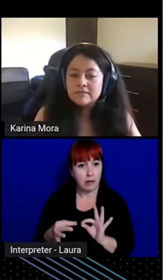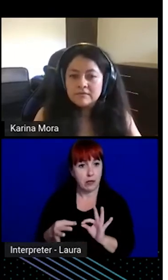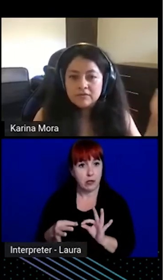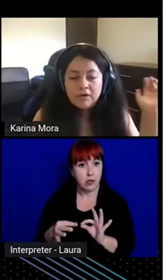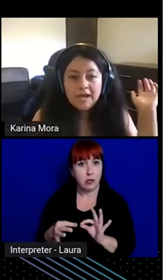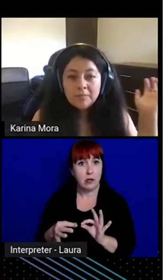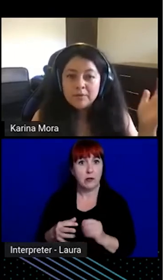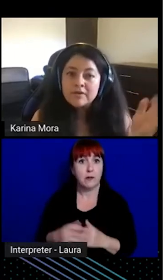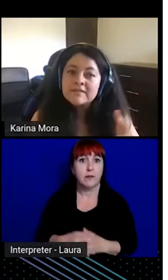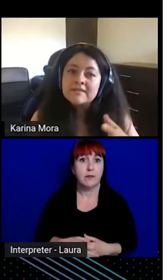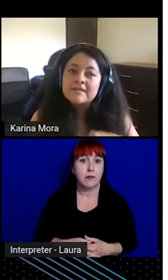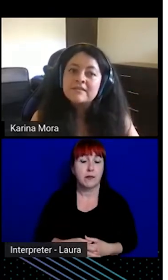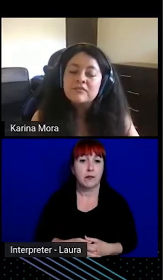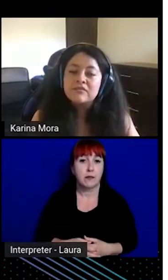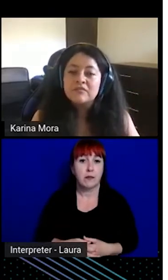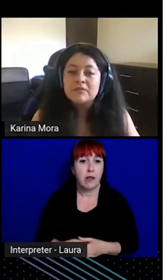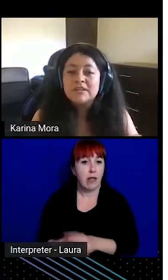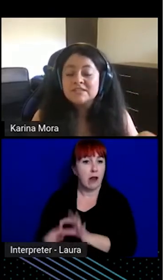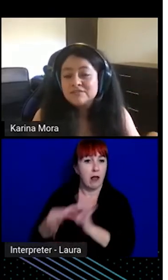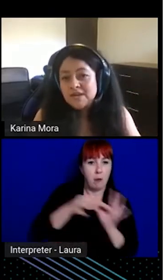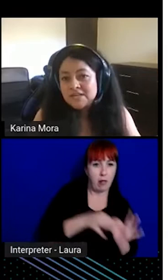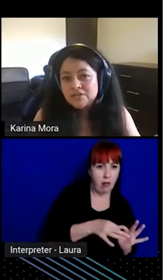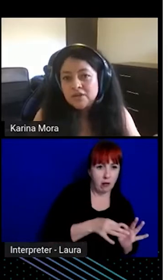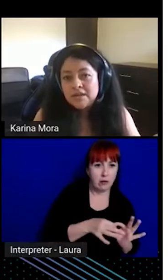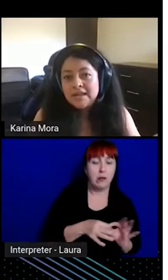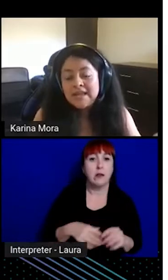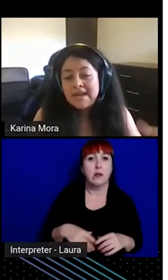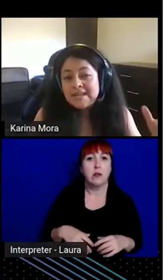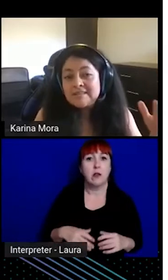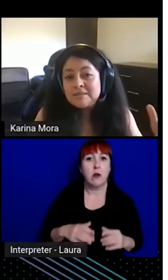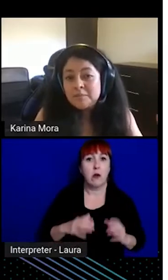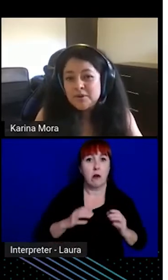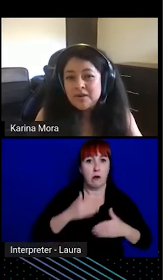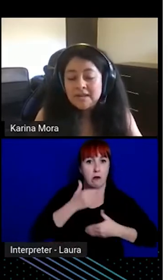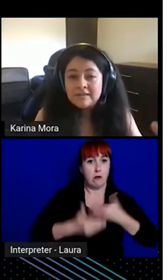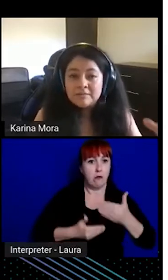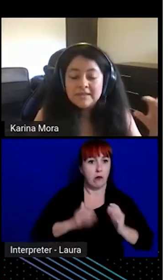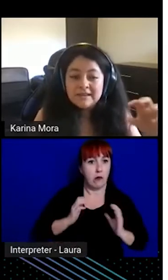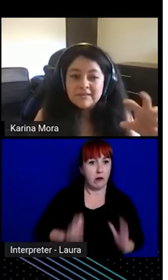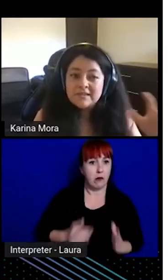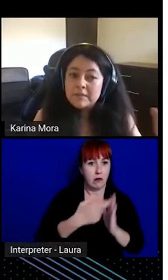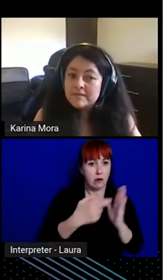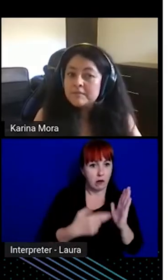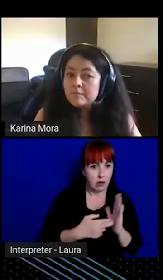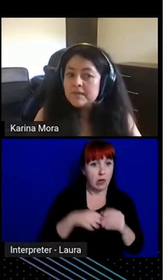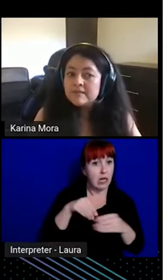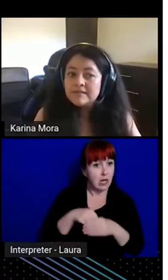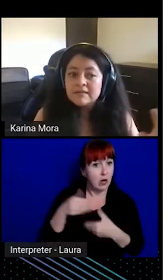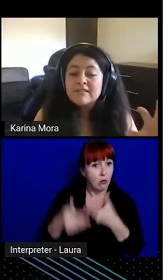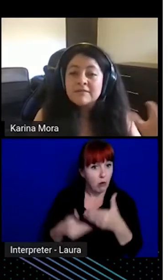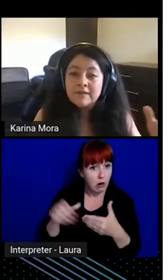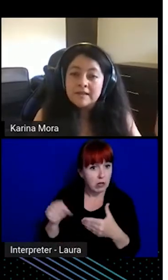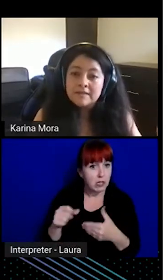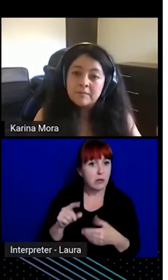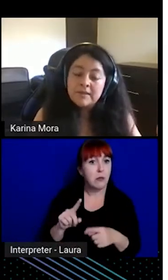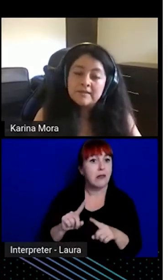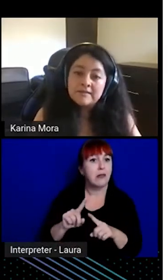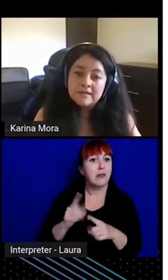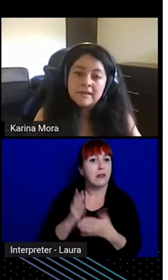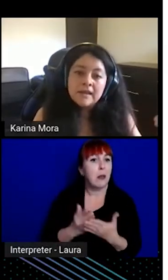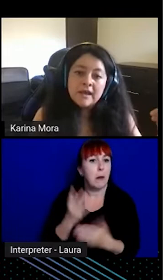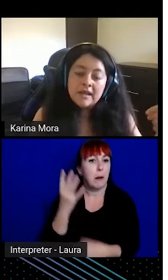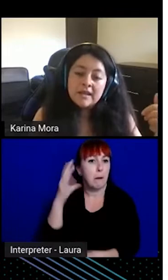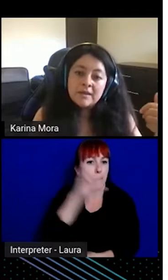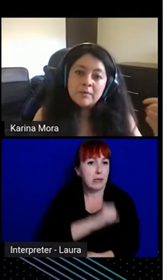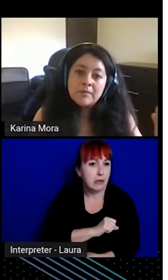it. So I process this customer registration and it's in progress, but there is a missing piece. There is a failed